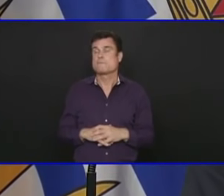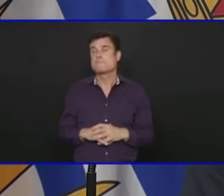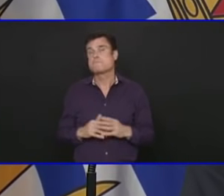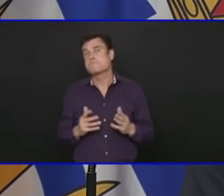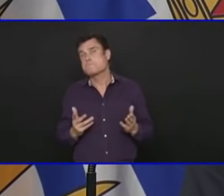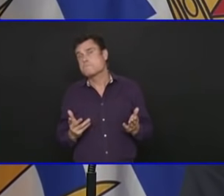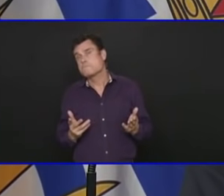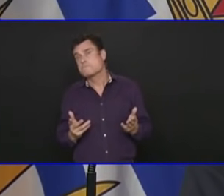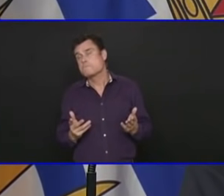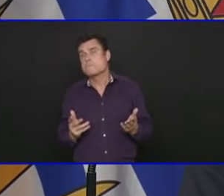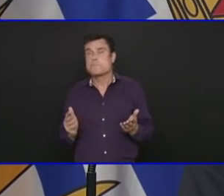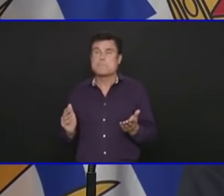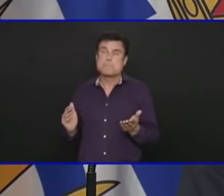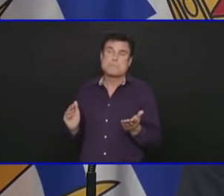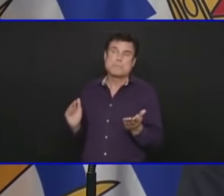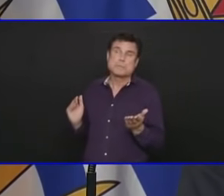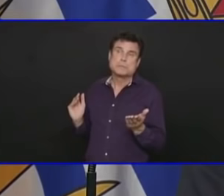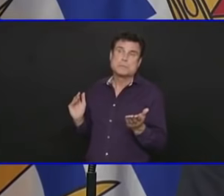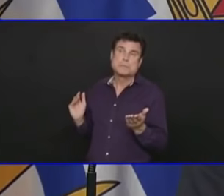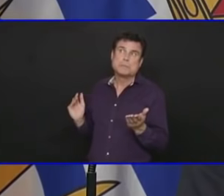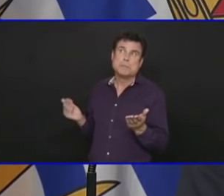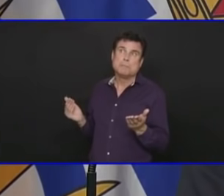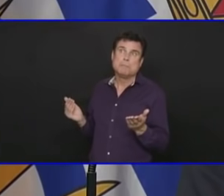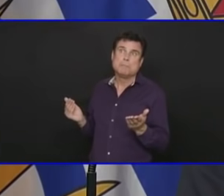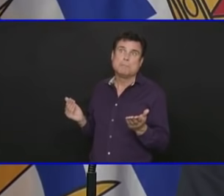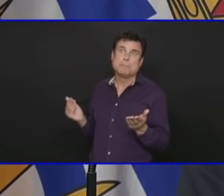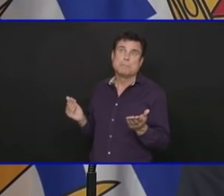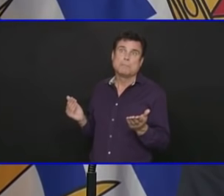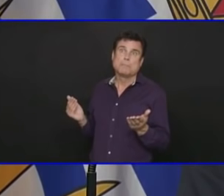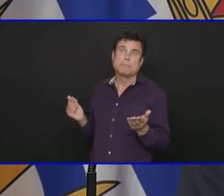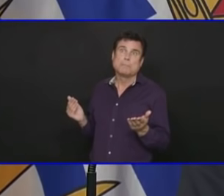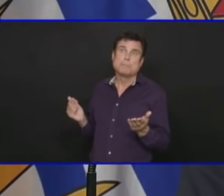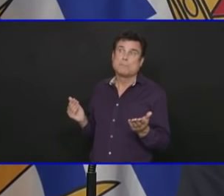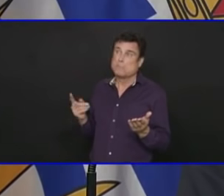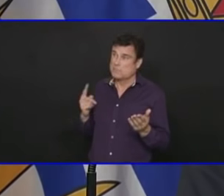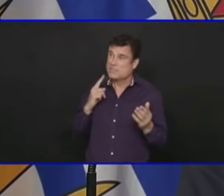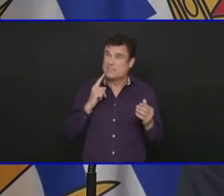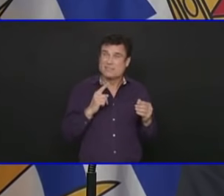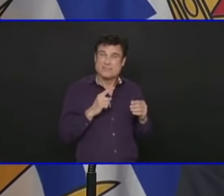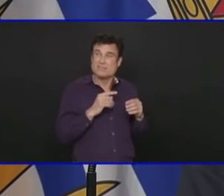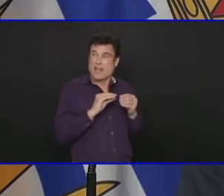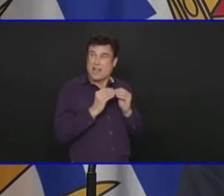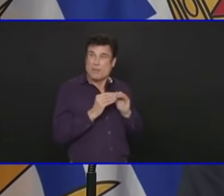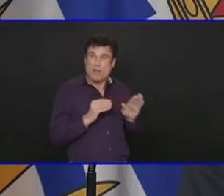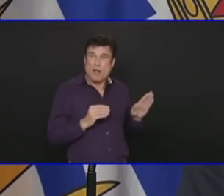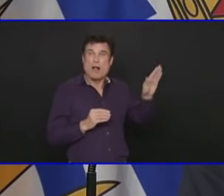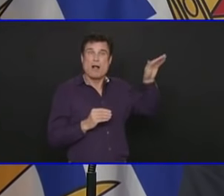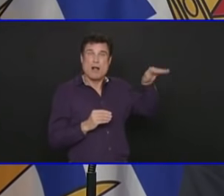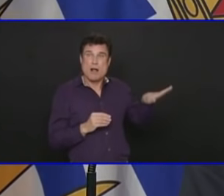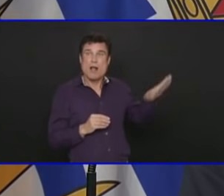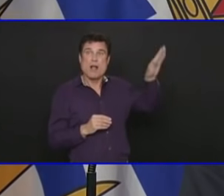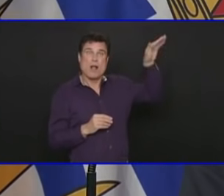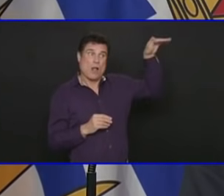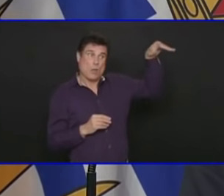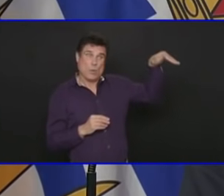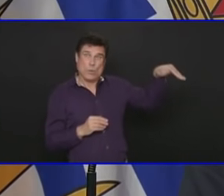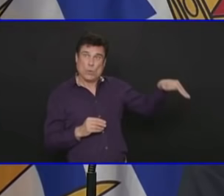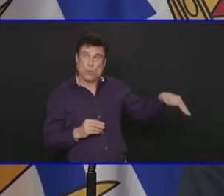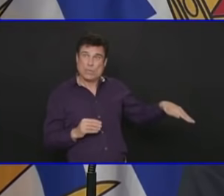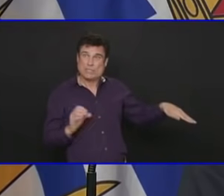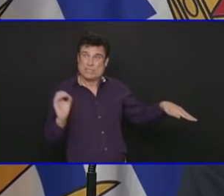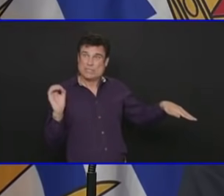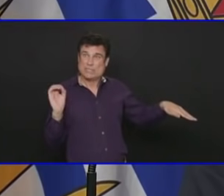normal? Or are we going to be seeing that before then? Or are we going to be seeing a big difference at all by the time we hit Canada